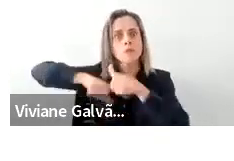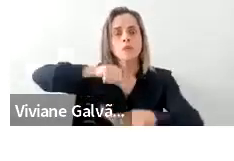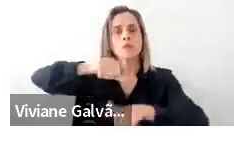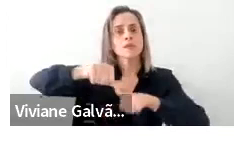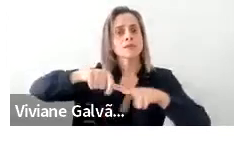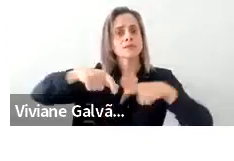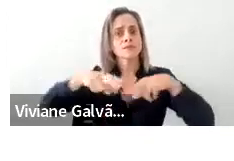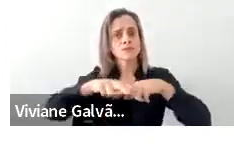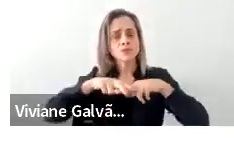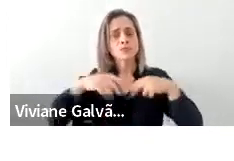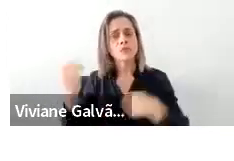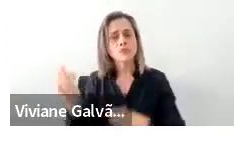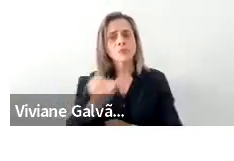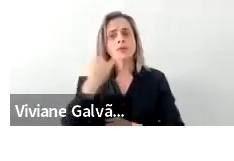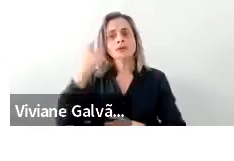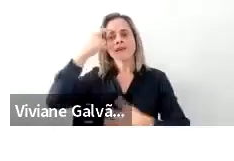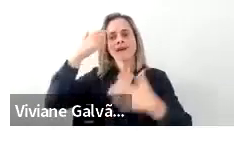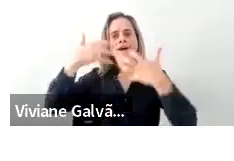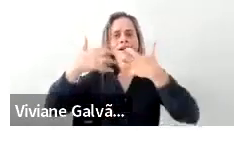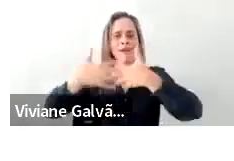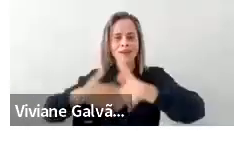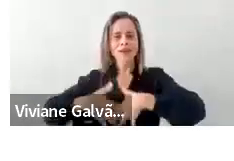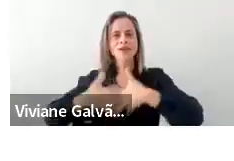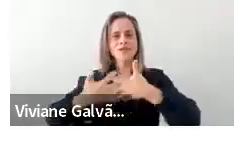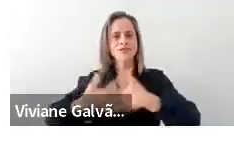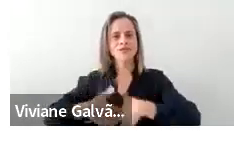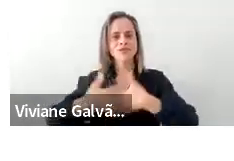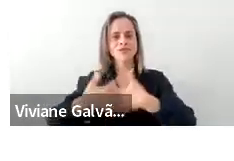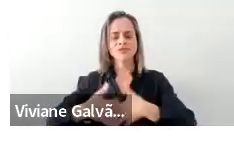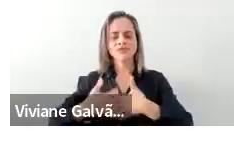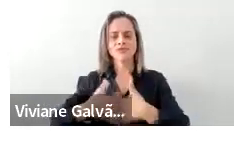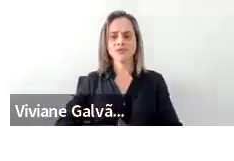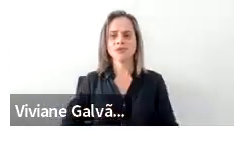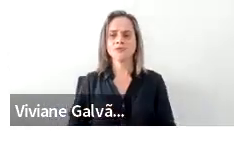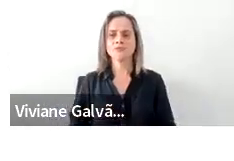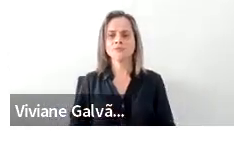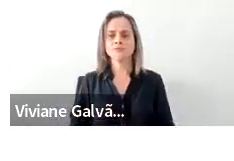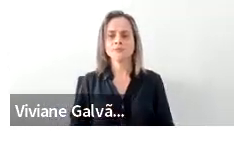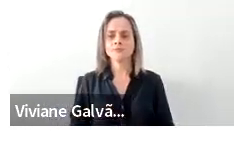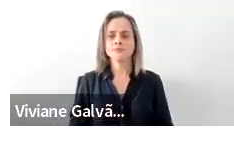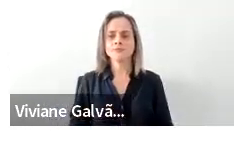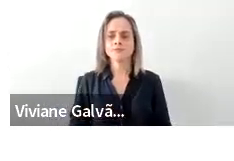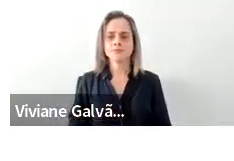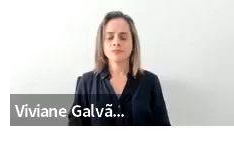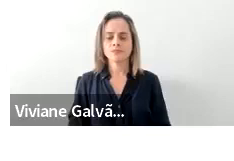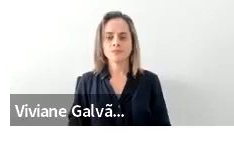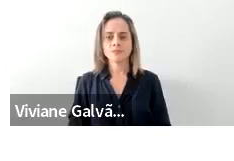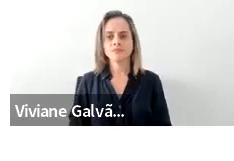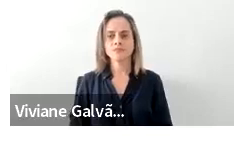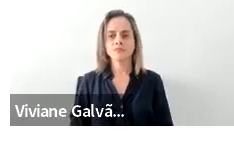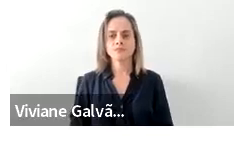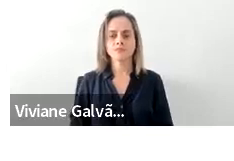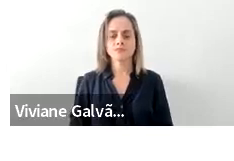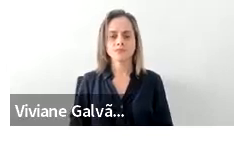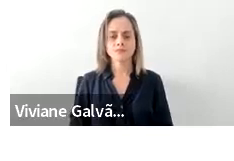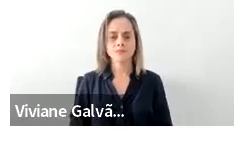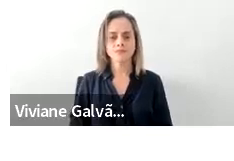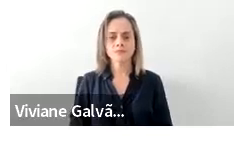said that Marx also, in his later work, his later